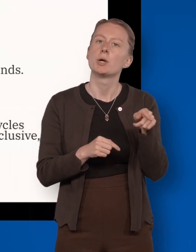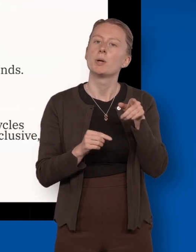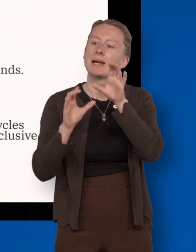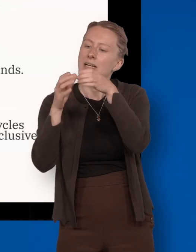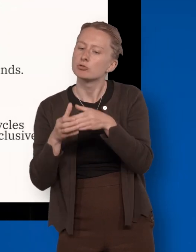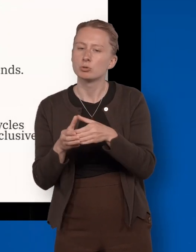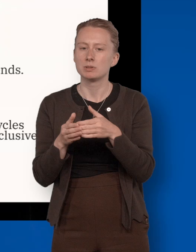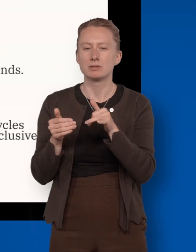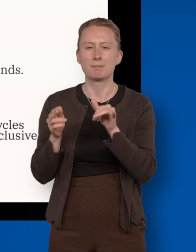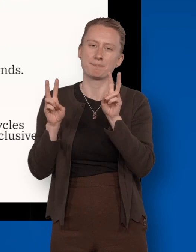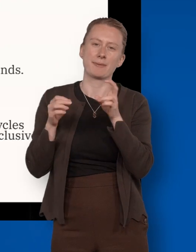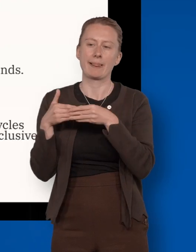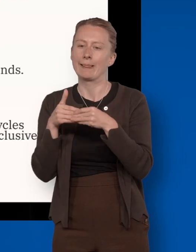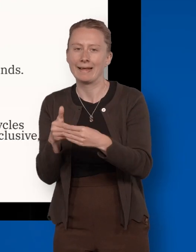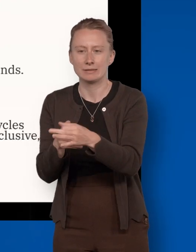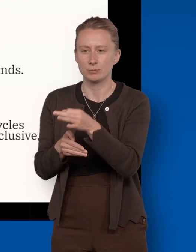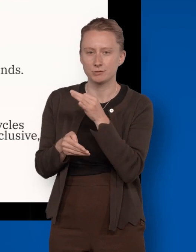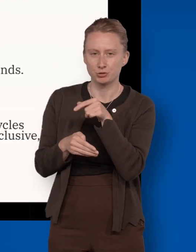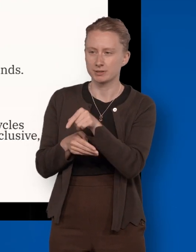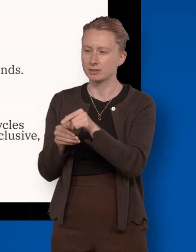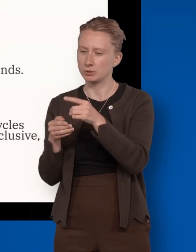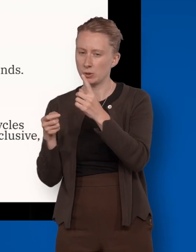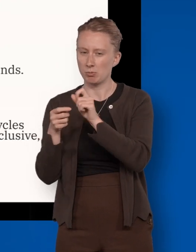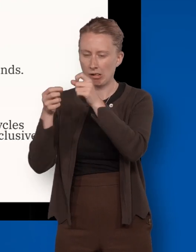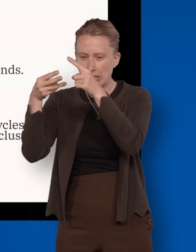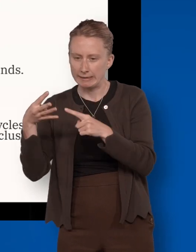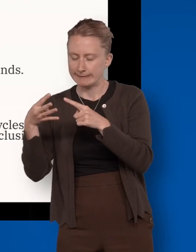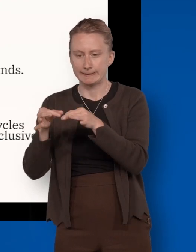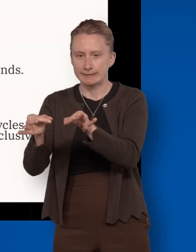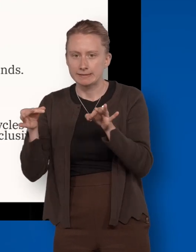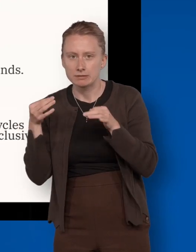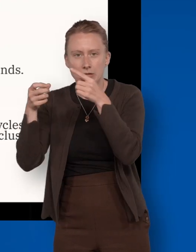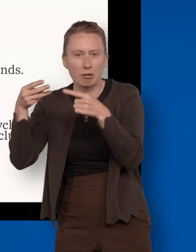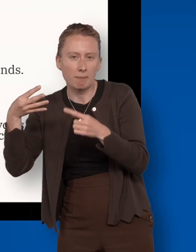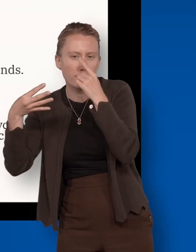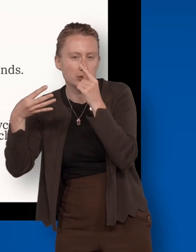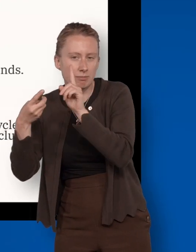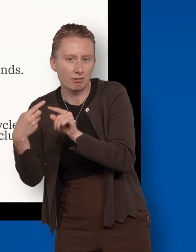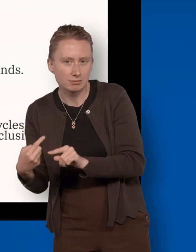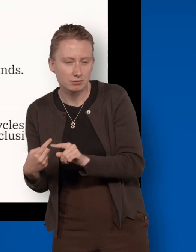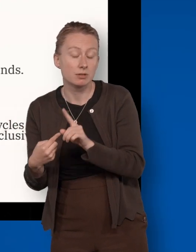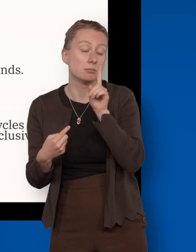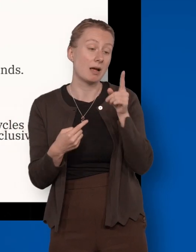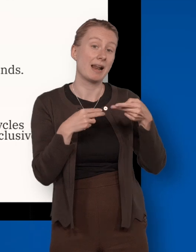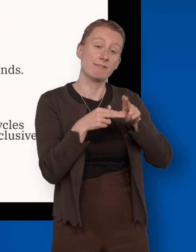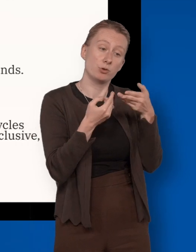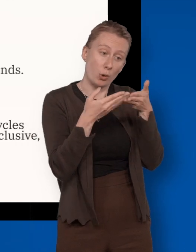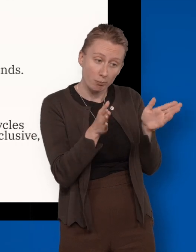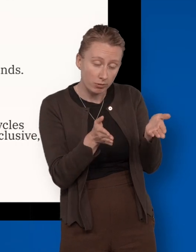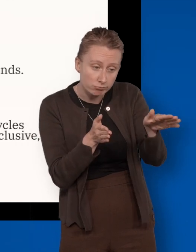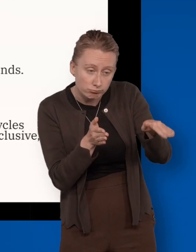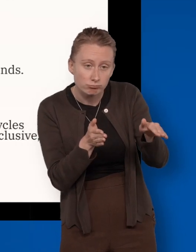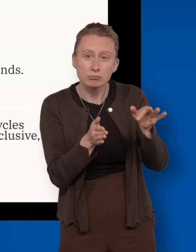give you prescribed potential possible answers, but if you open it up and allow people to sort of write in a